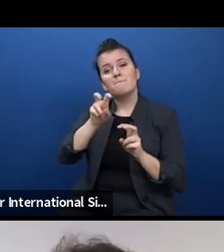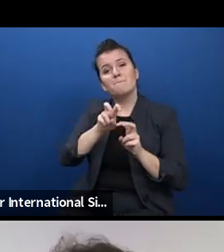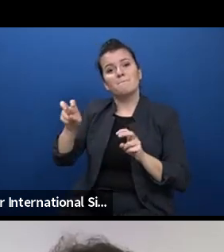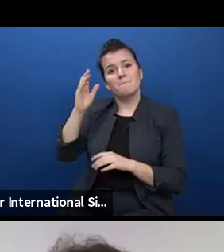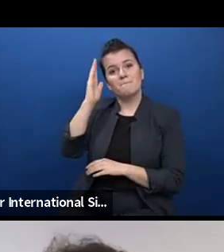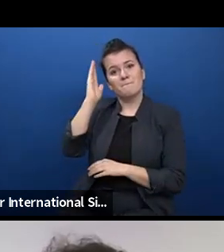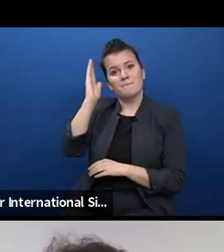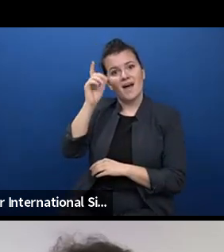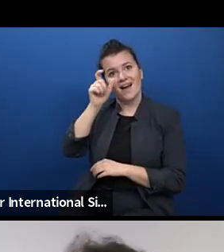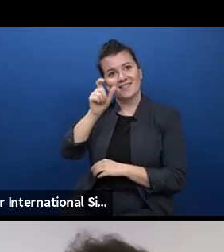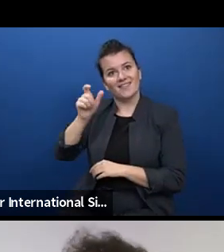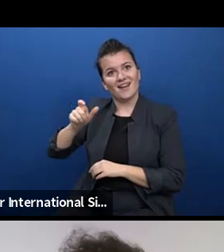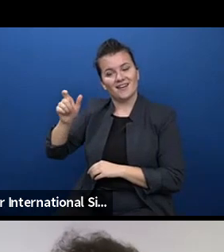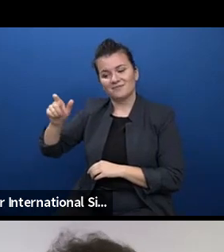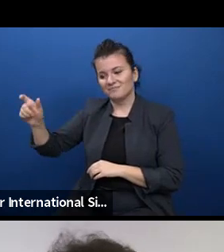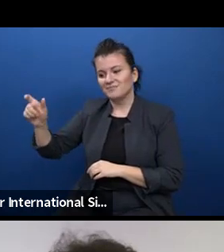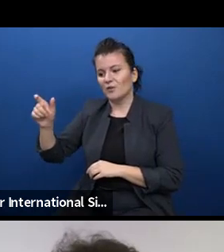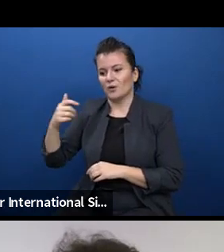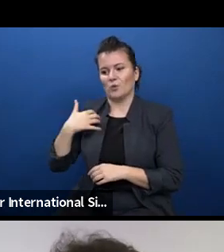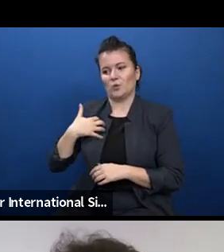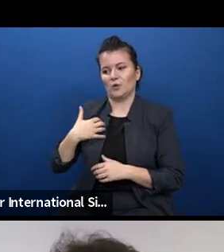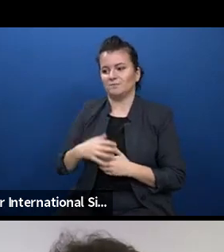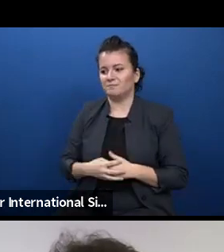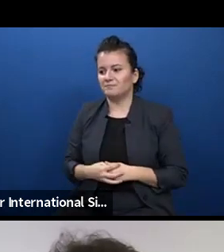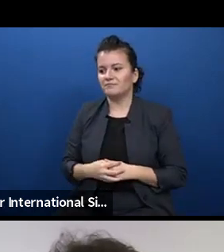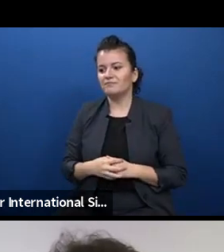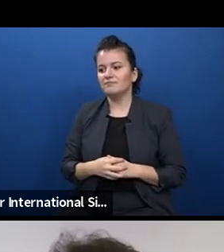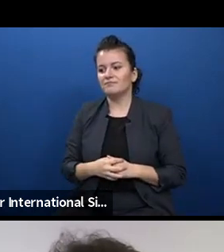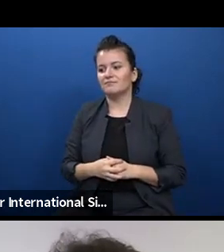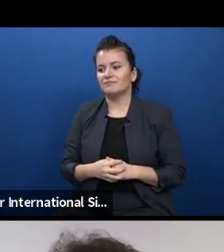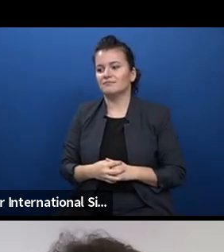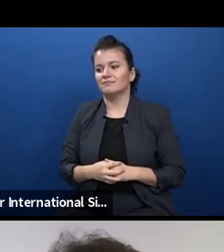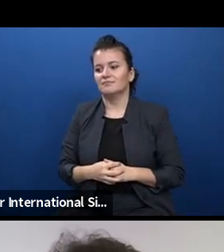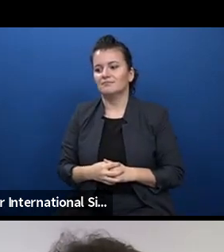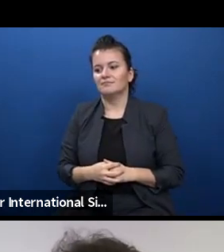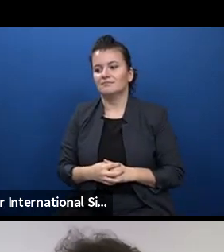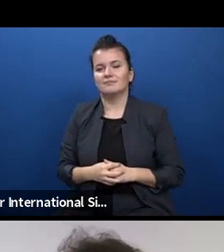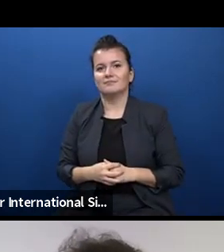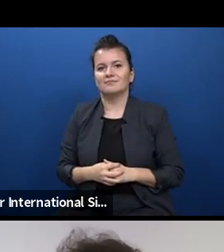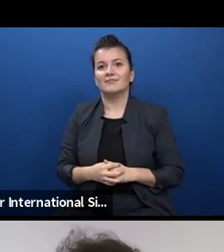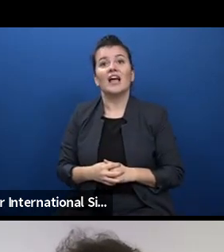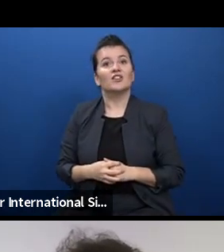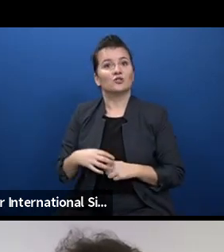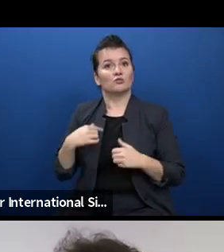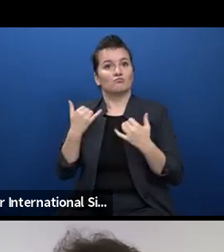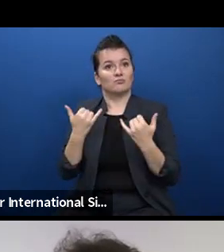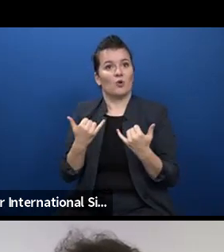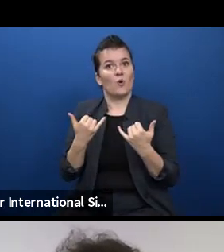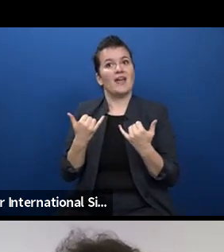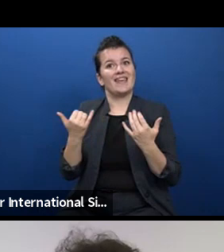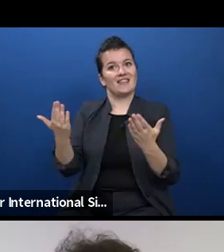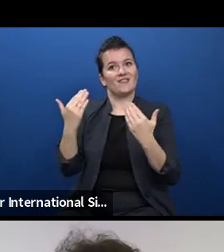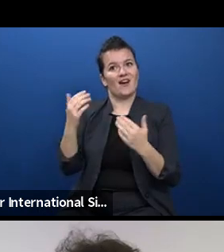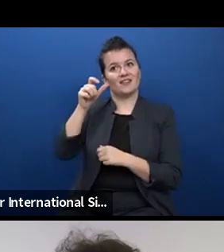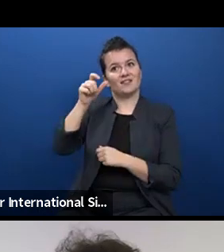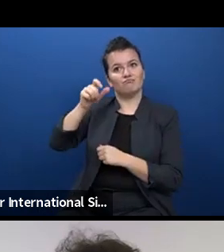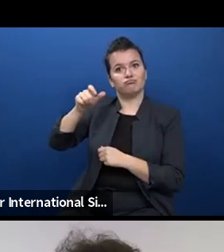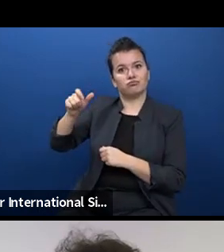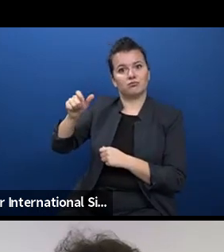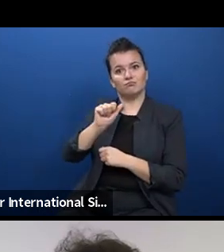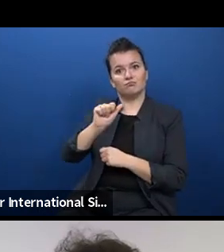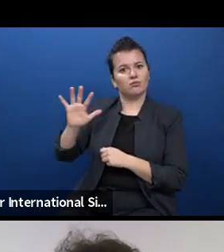-Jab Kno from the Bookman Foundation of the Netherlands. So we will have invited them to reflect on the European Green